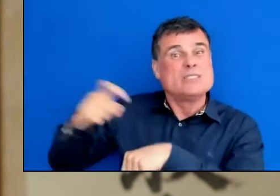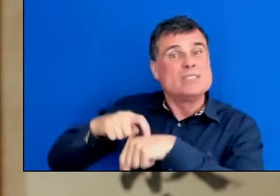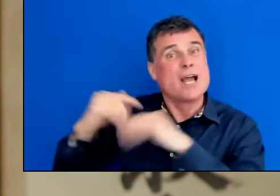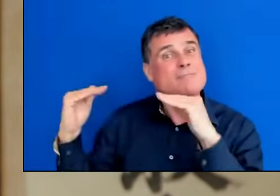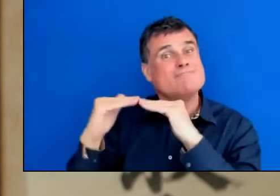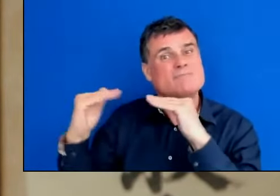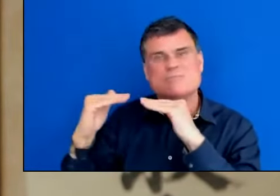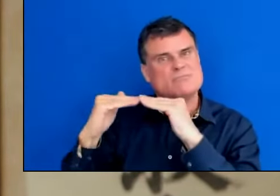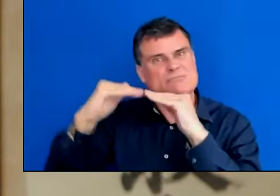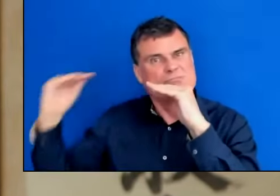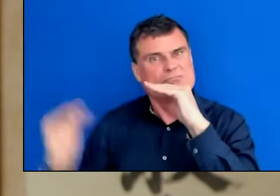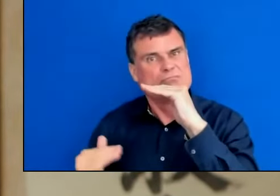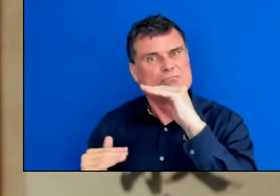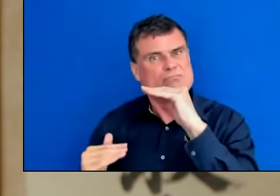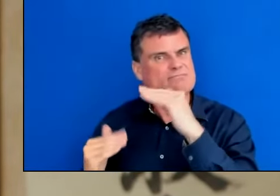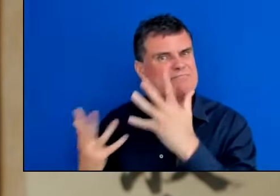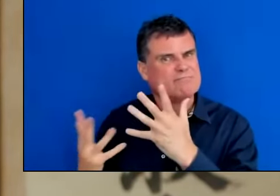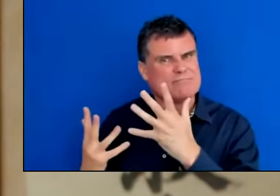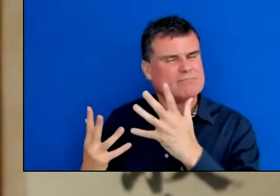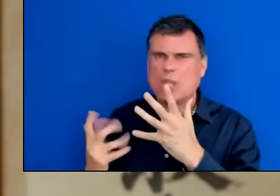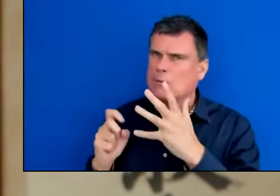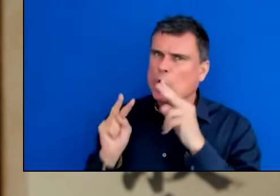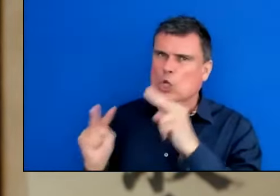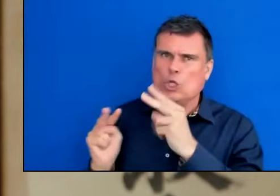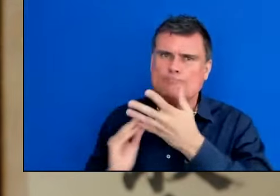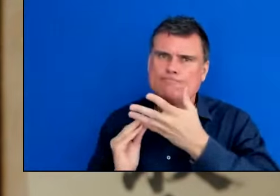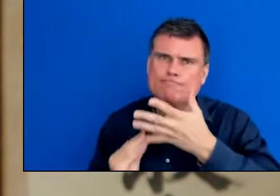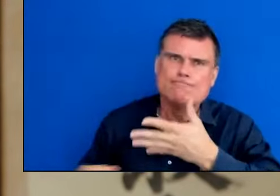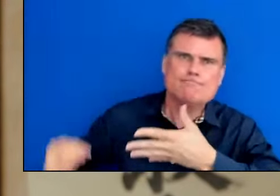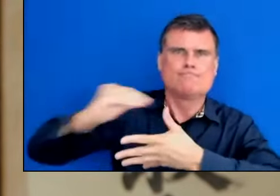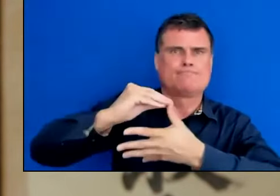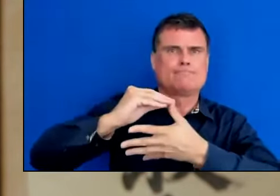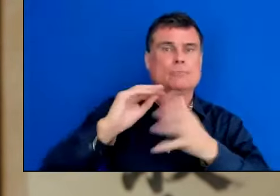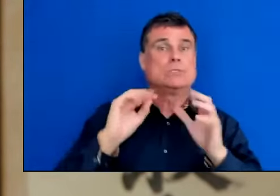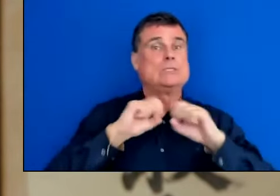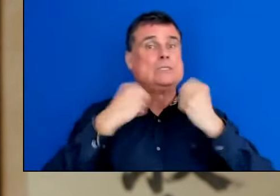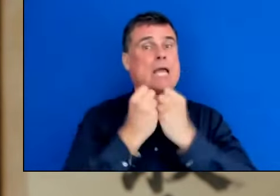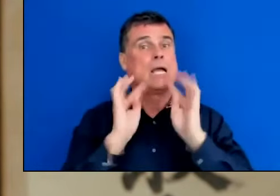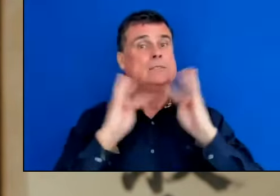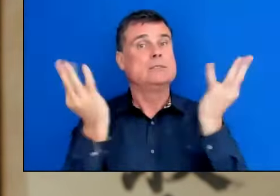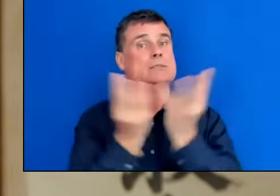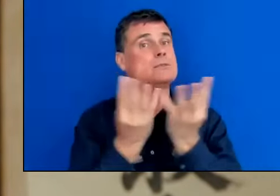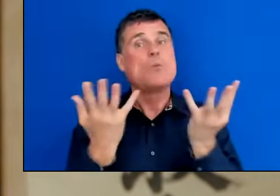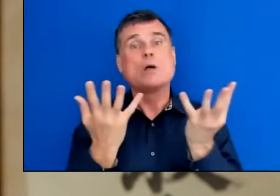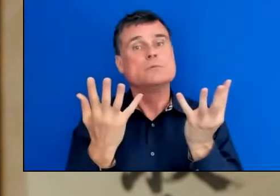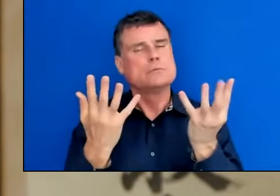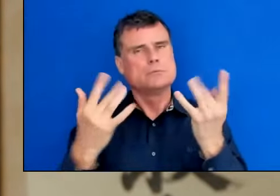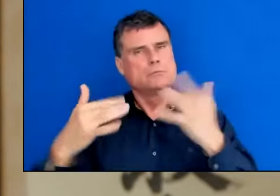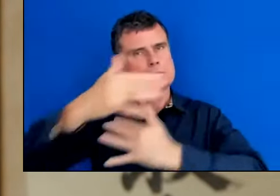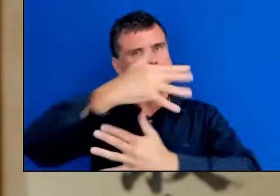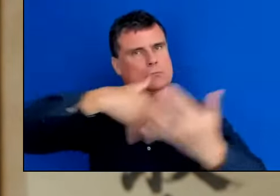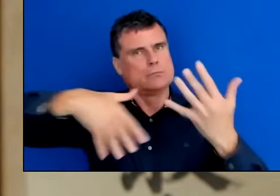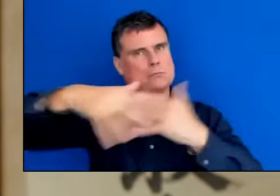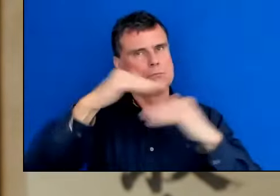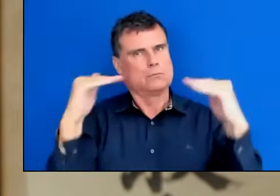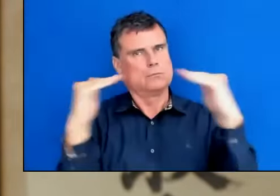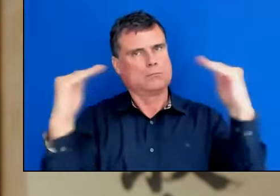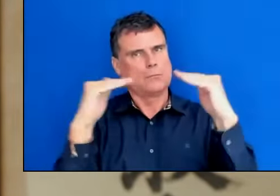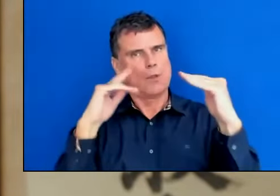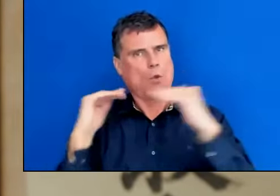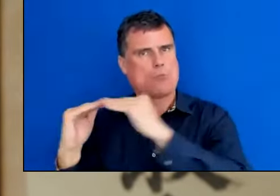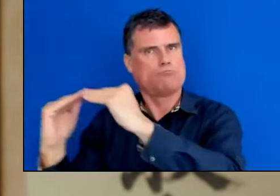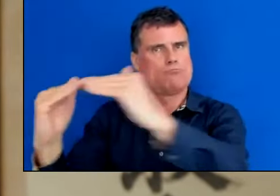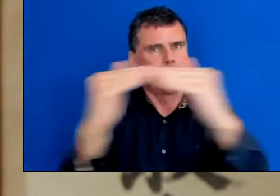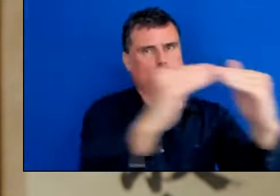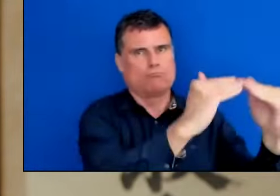highest price, a priority on a just society, especially in times of crisis. We must